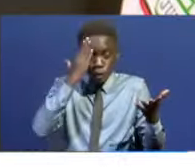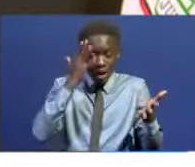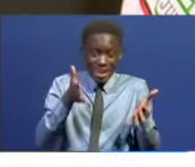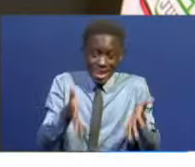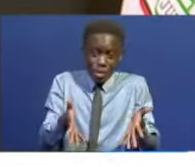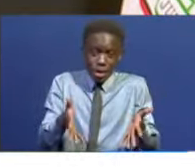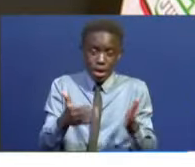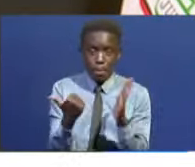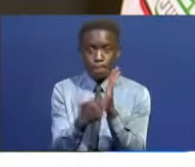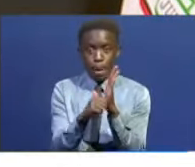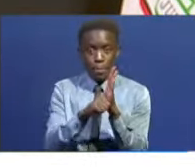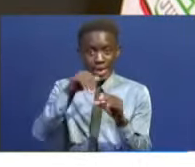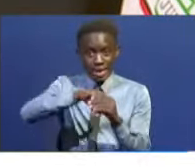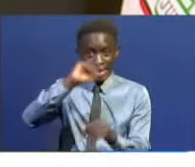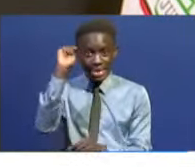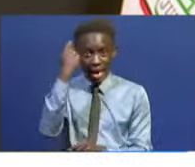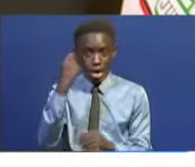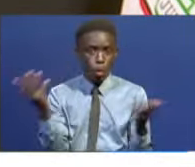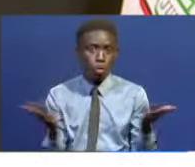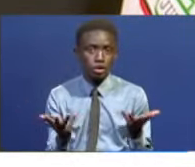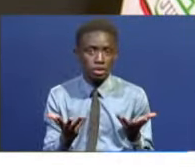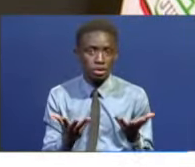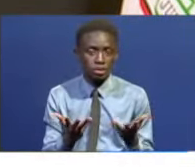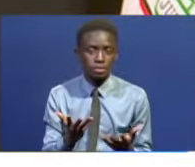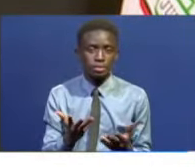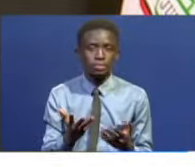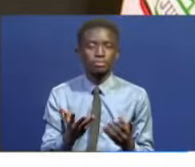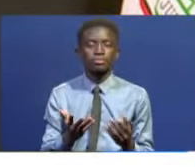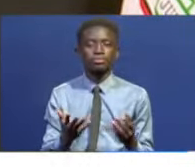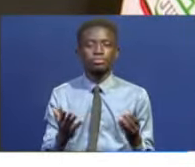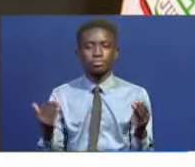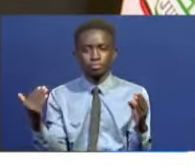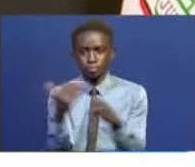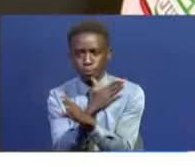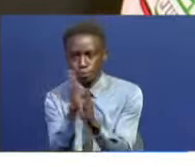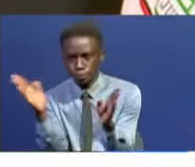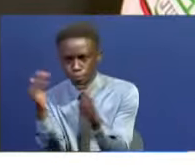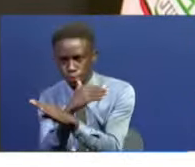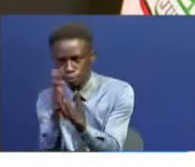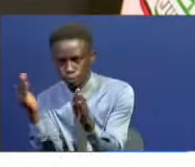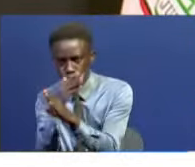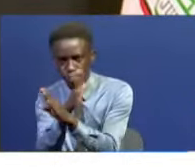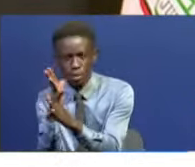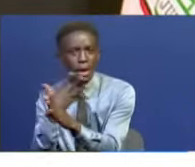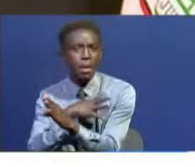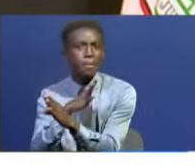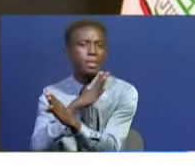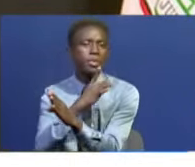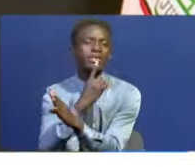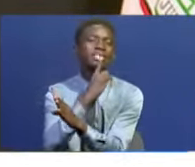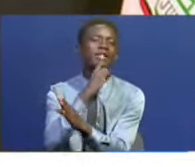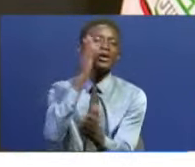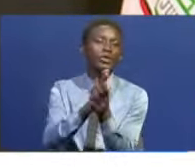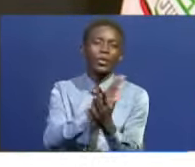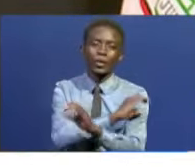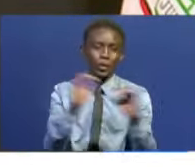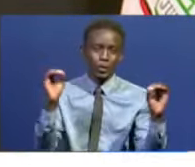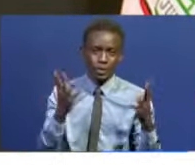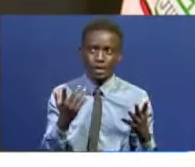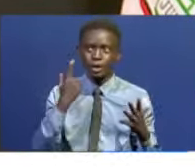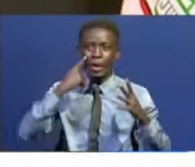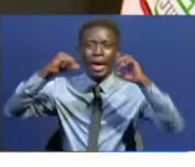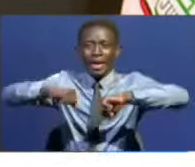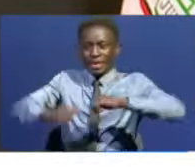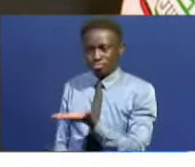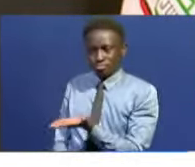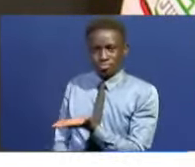shida iko Kenya hii ni ukora. And people not being truthful. The agreements are here. Like in a Communist Party,